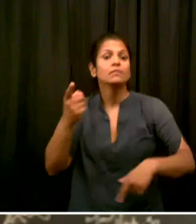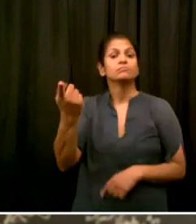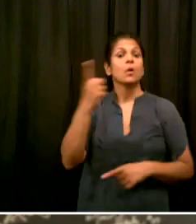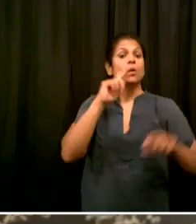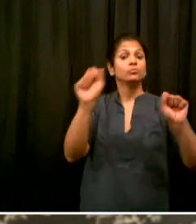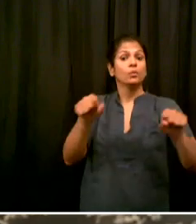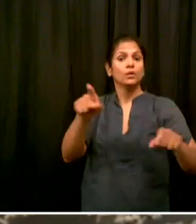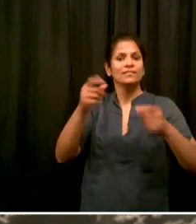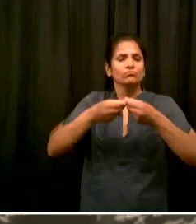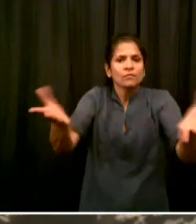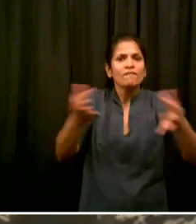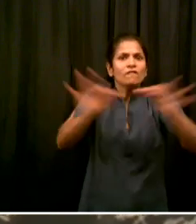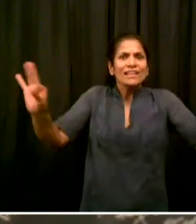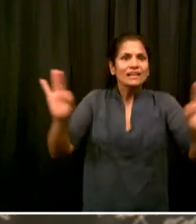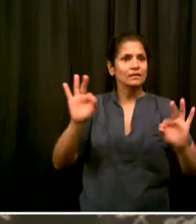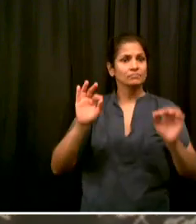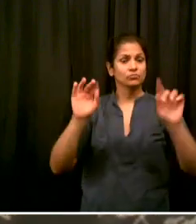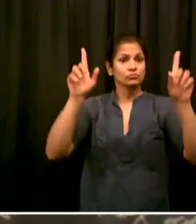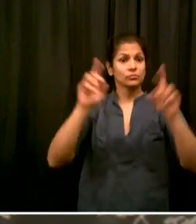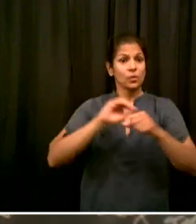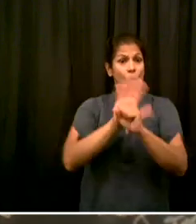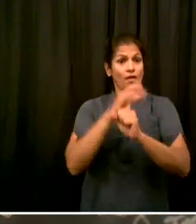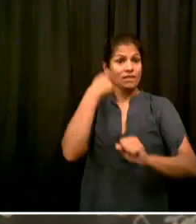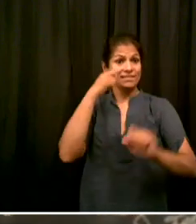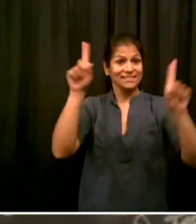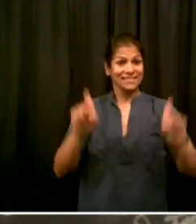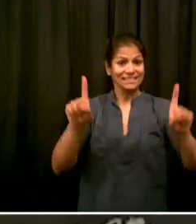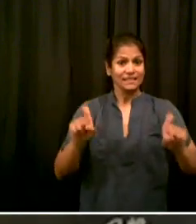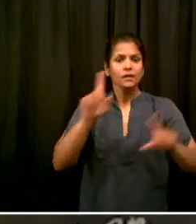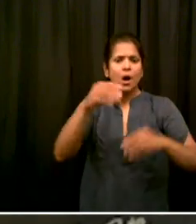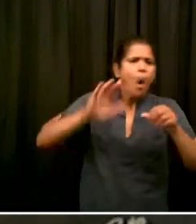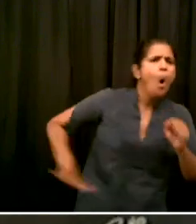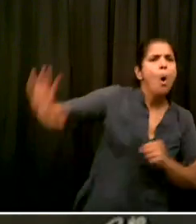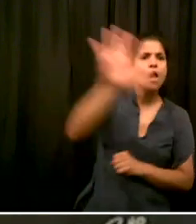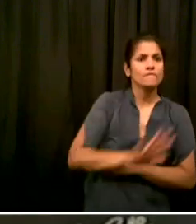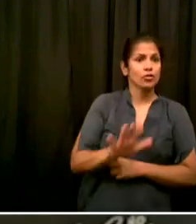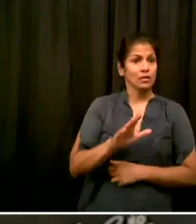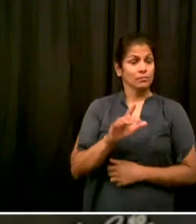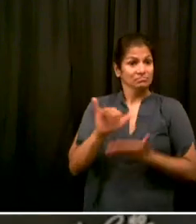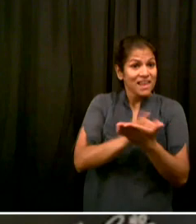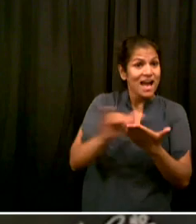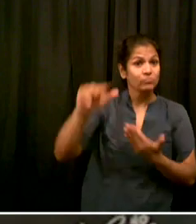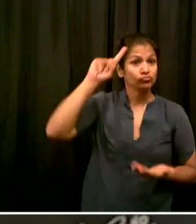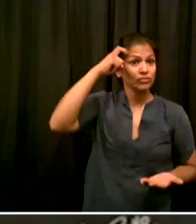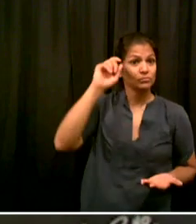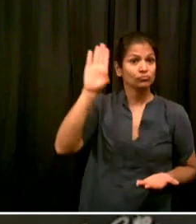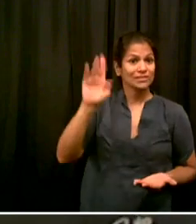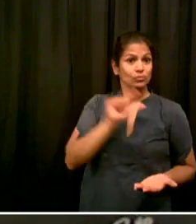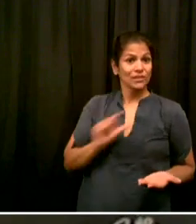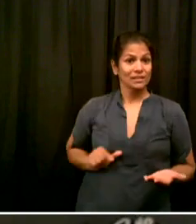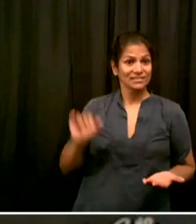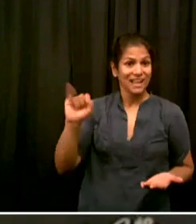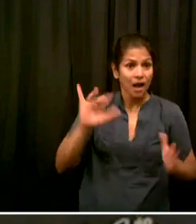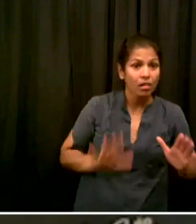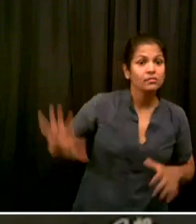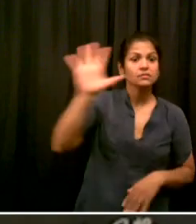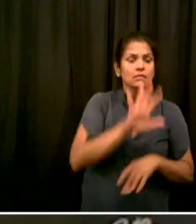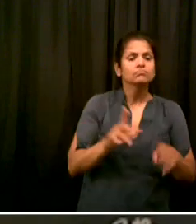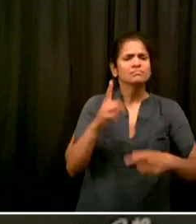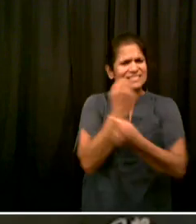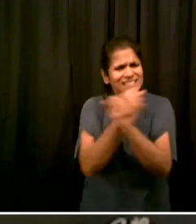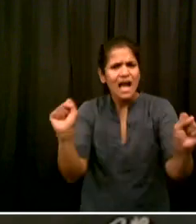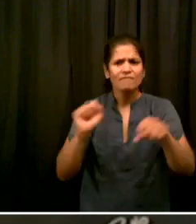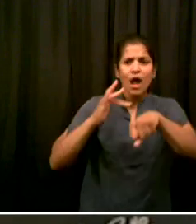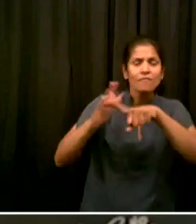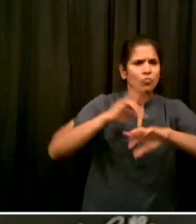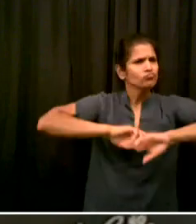free COVID tests at hundreds of locations in the 5 boroughs. Testing is free, confidential, safe, and available to